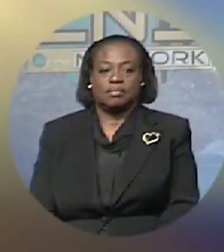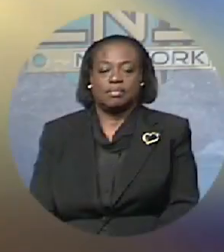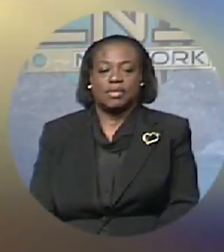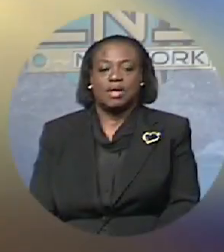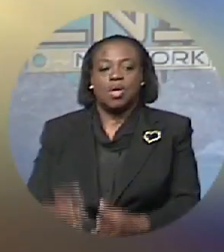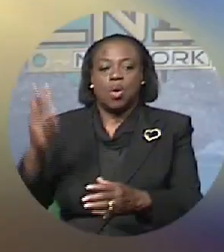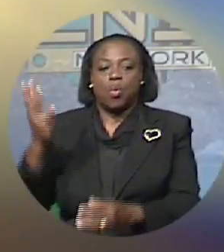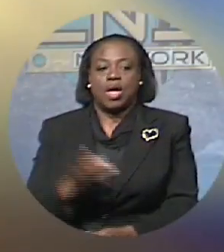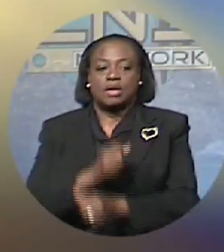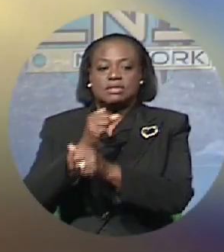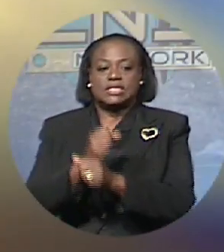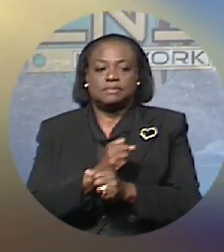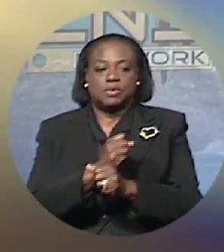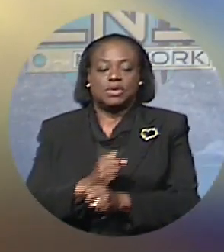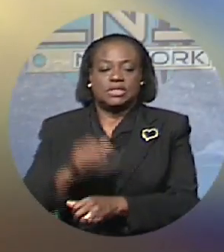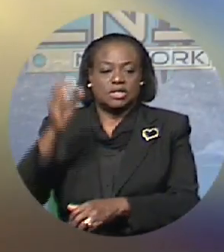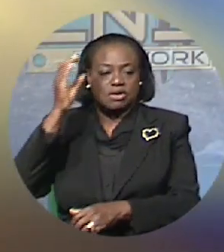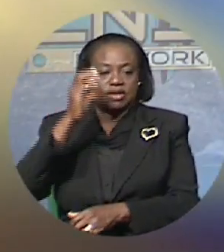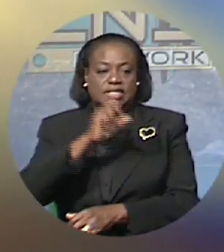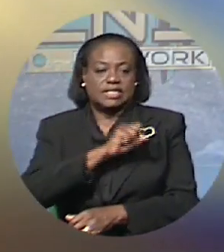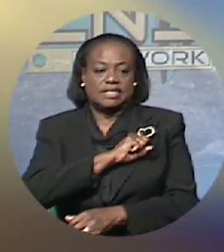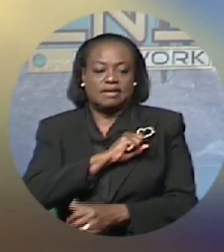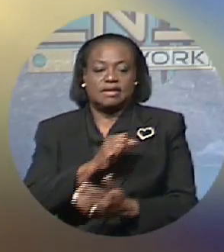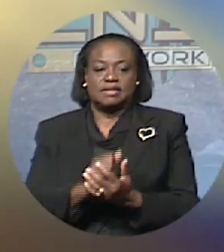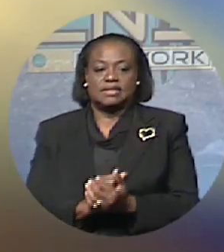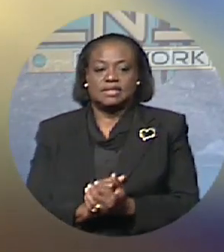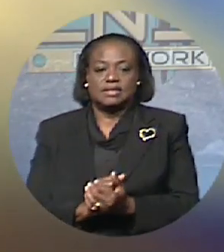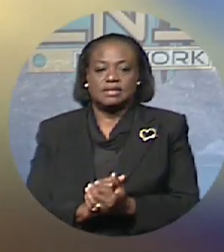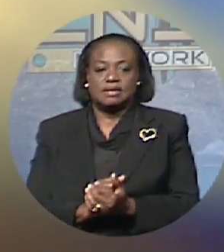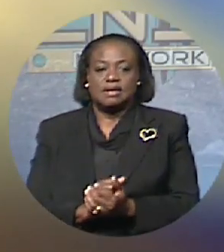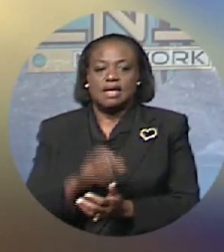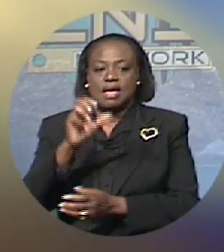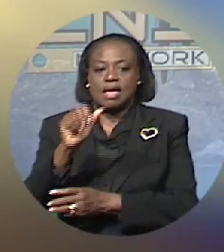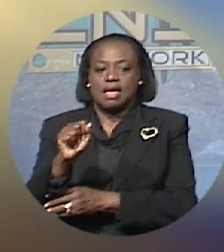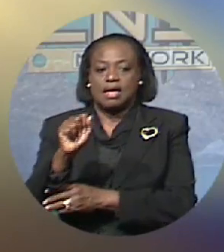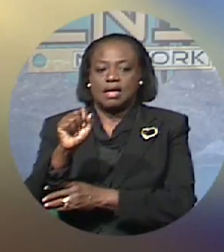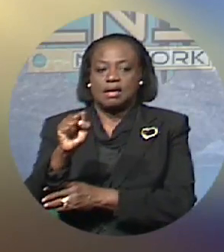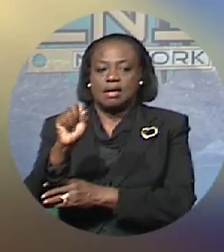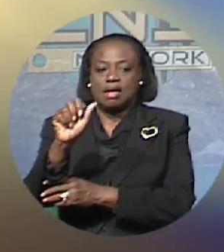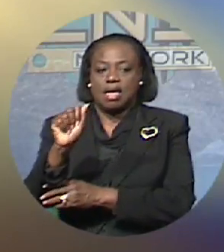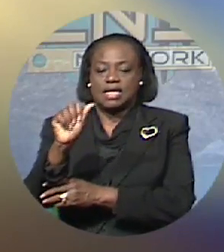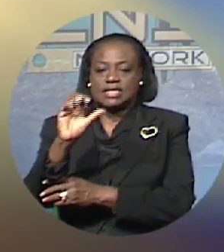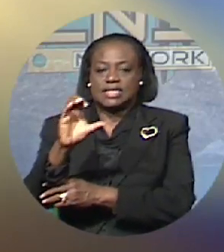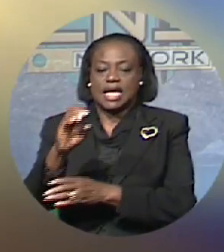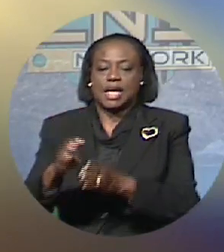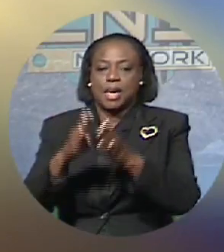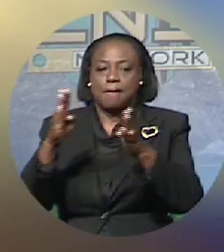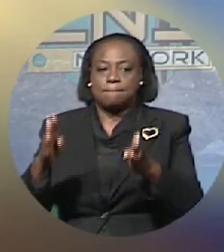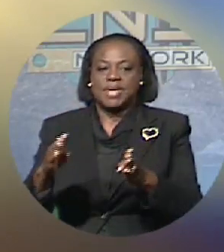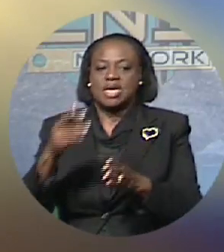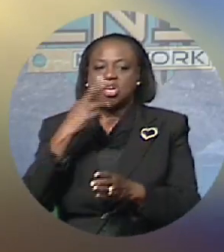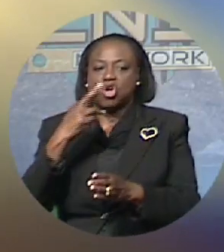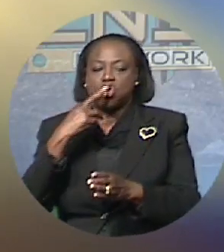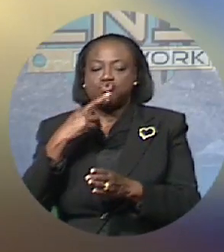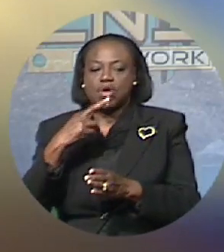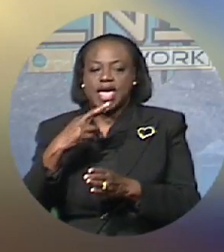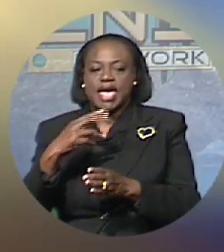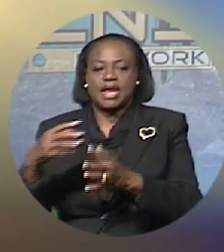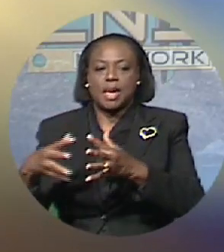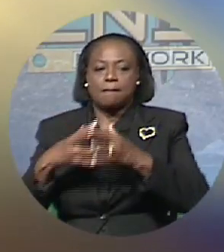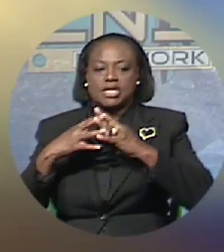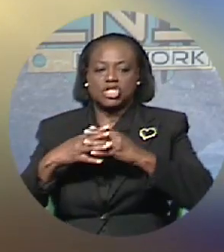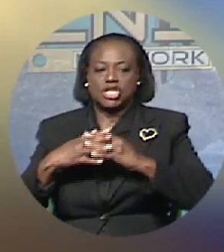Welcome to sports, everybody. I'm Chris Saunders sitting in tonight. The SAC Big Red Machine looks to get people to dread the red